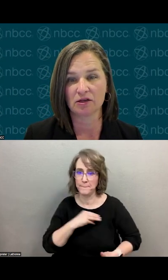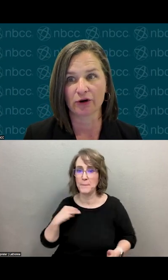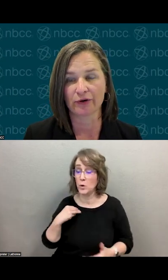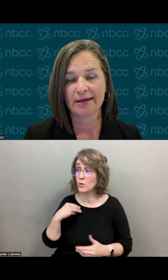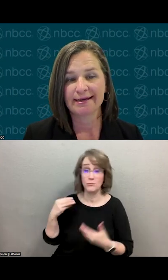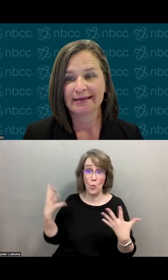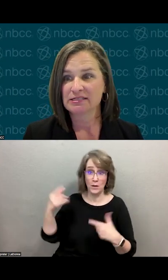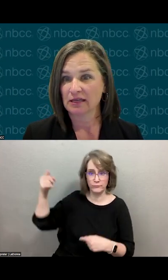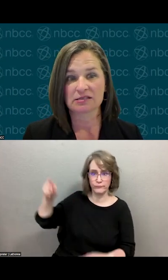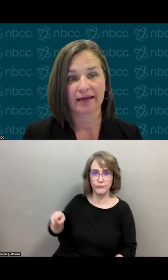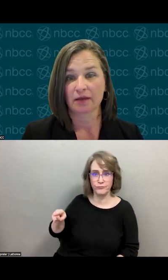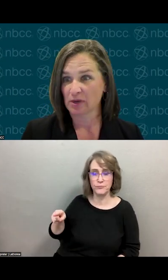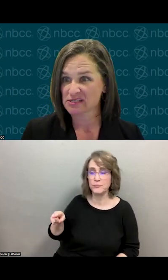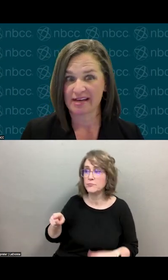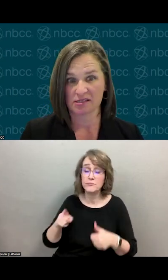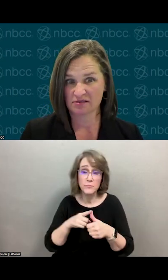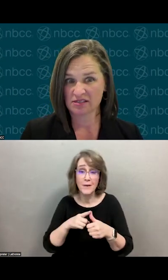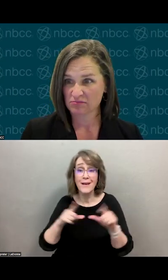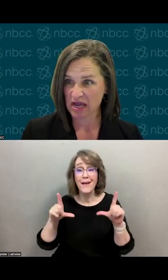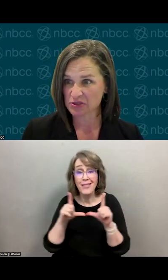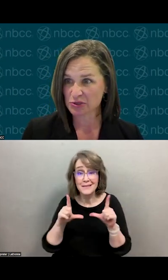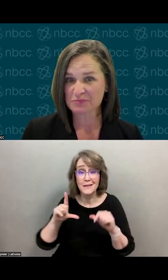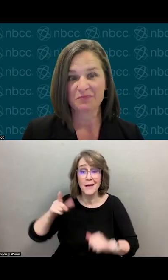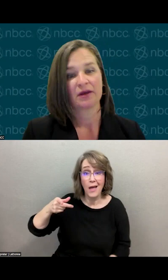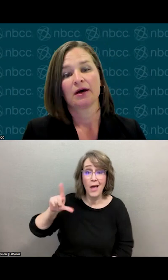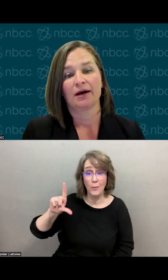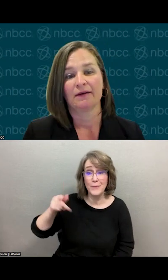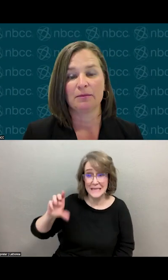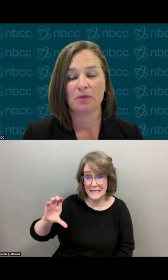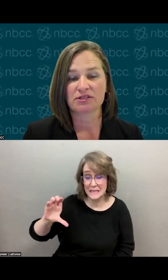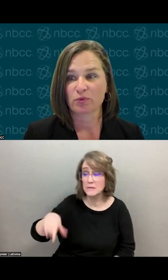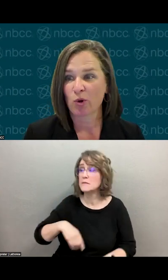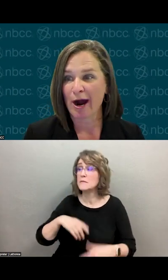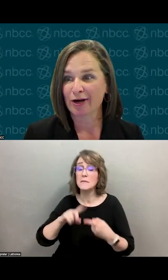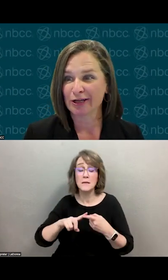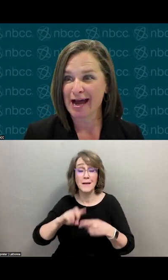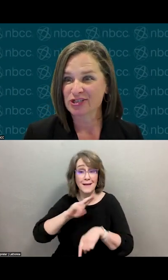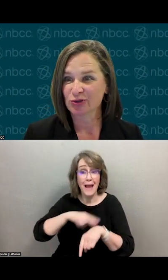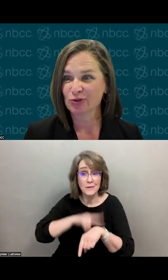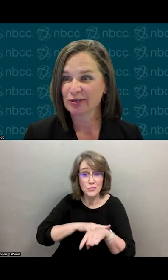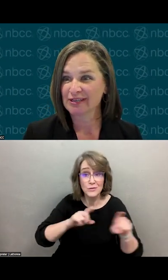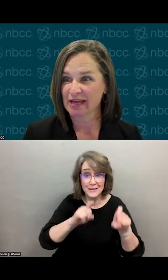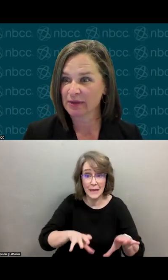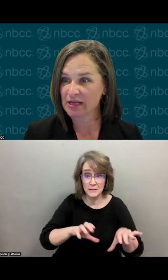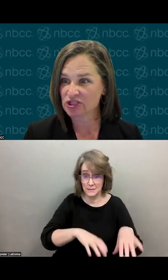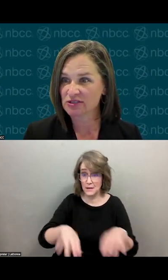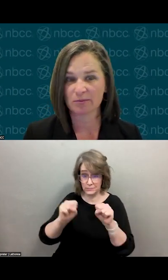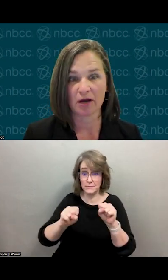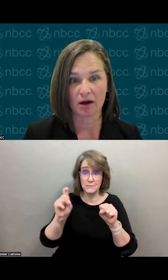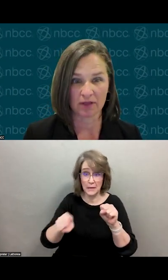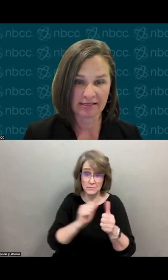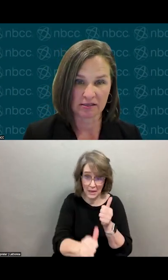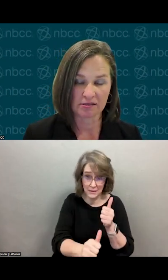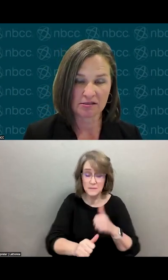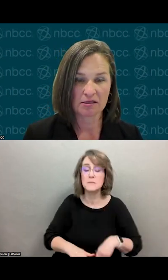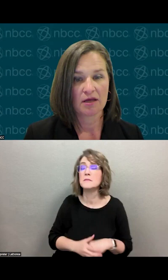listed here. It's things like they must license counselors, they must require a national examination to